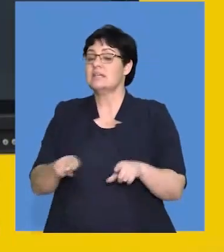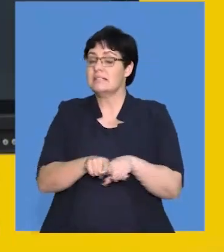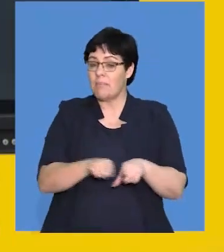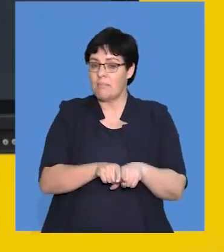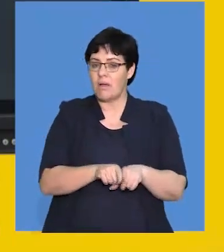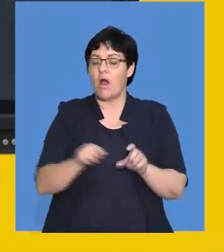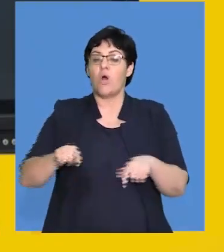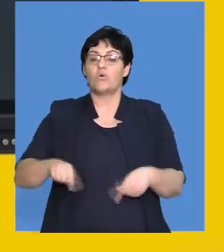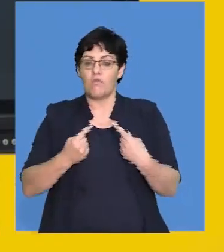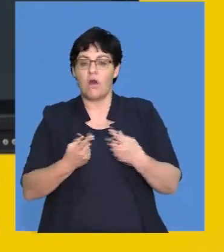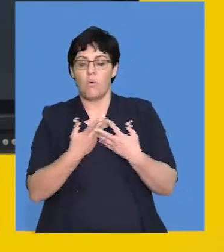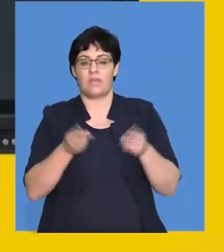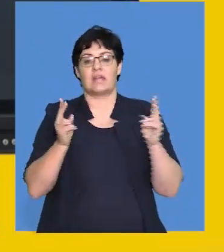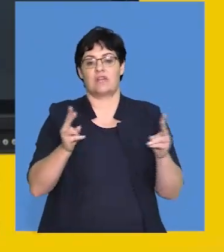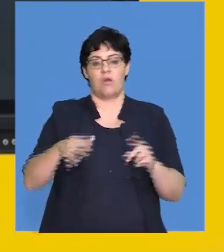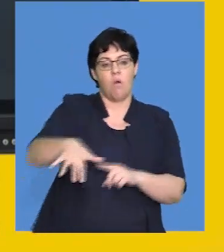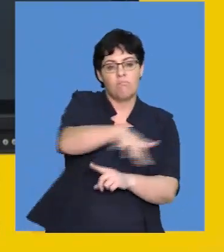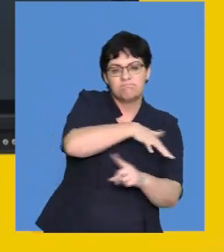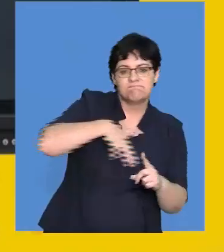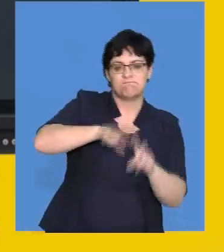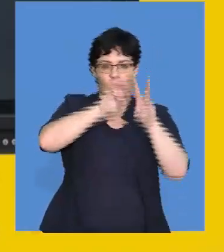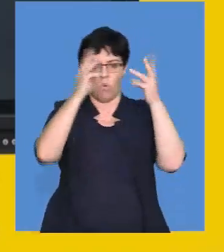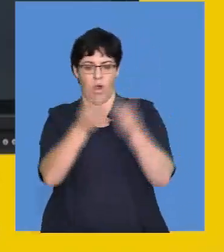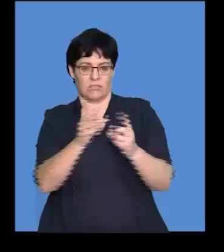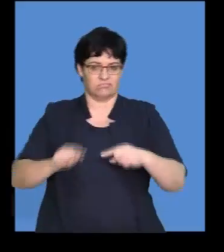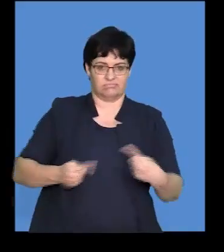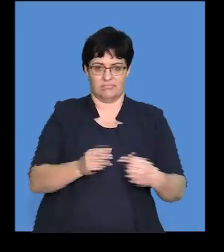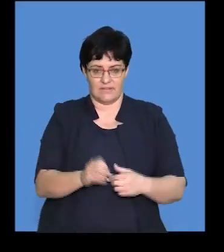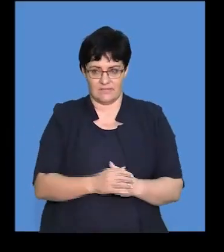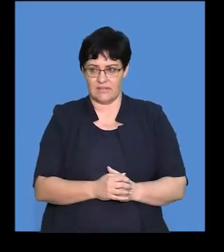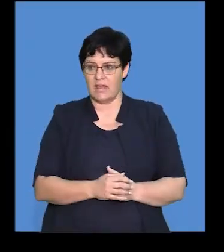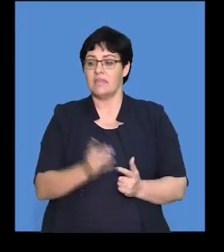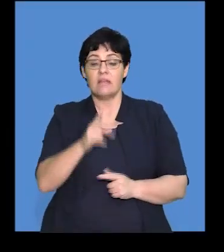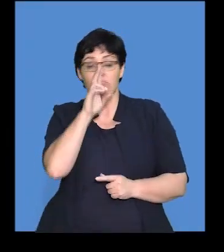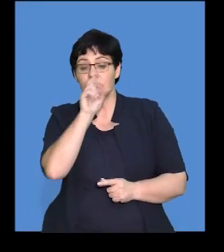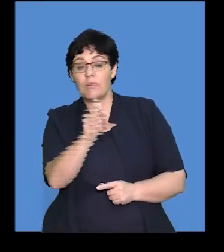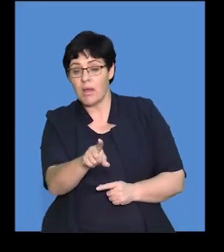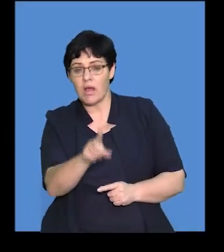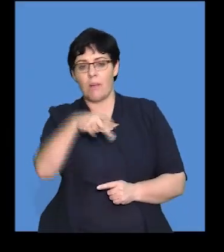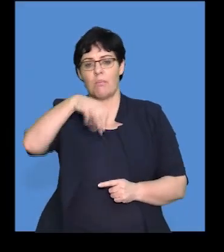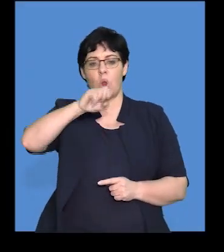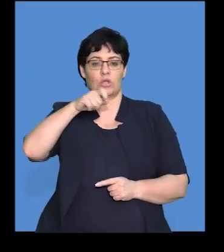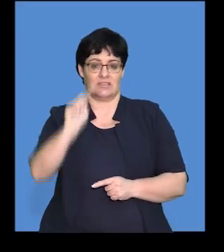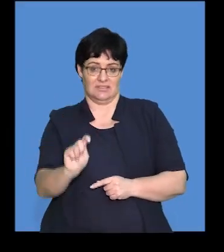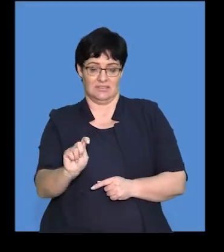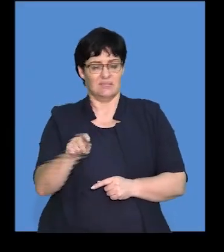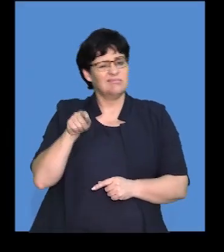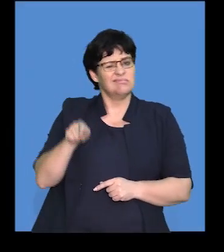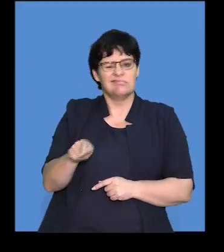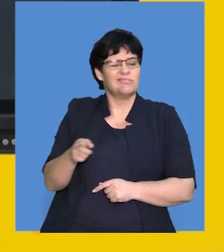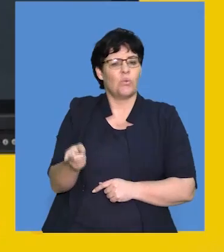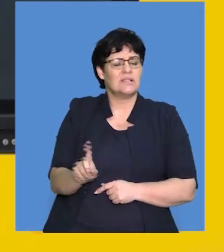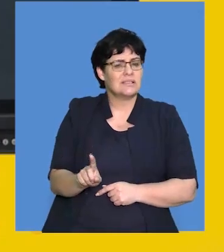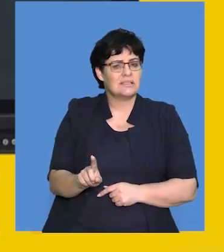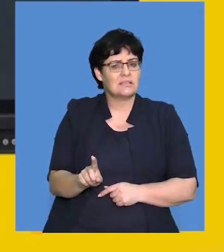and conflict with nature or with the world. And then, of course, I remember we spoke about plot, which